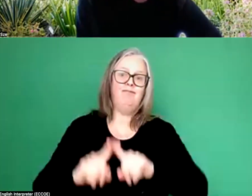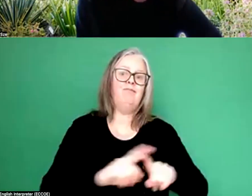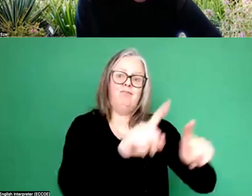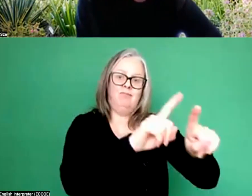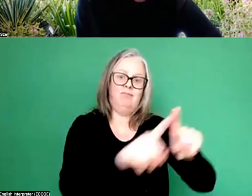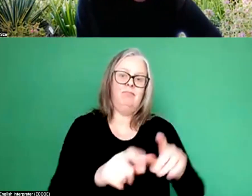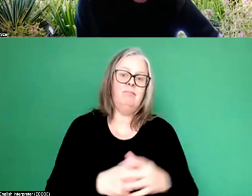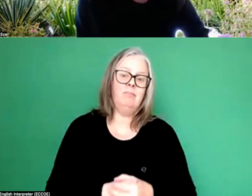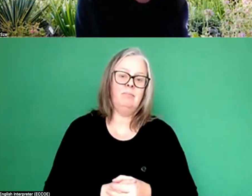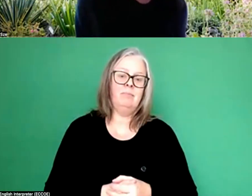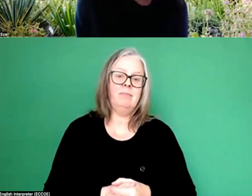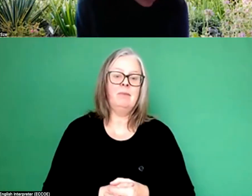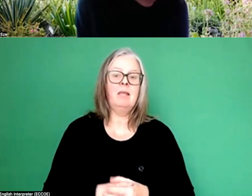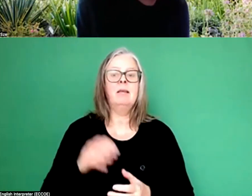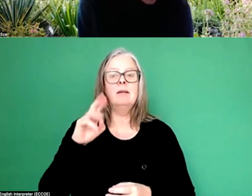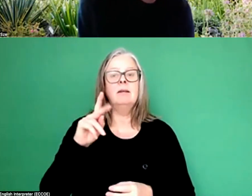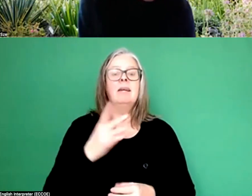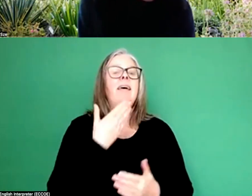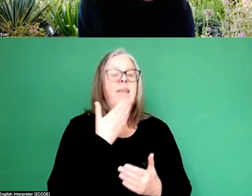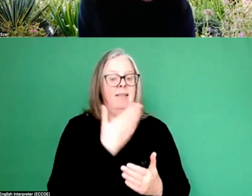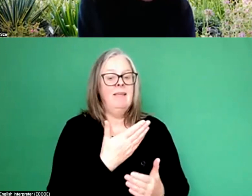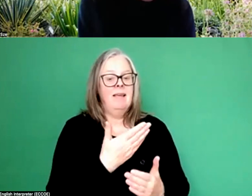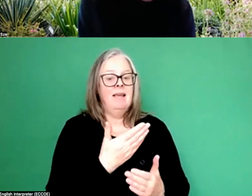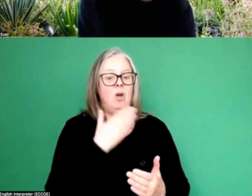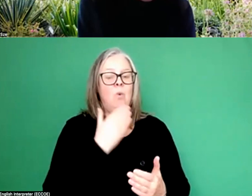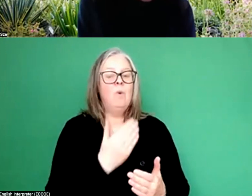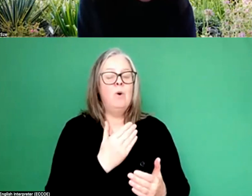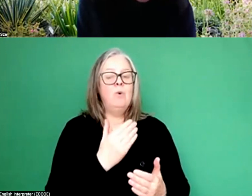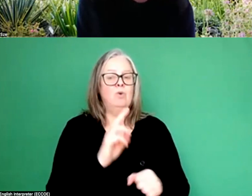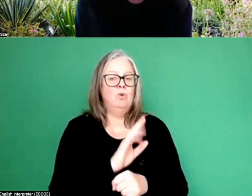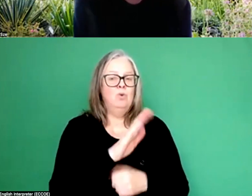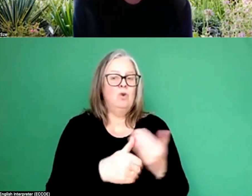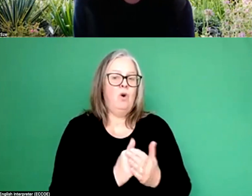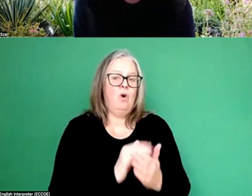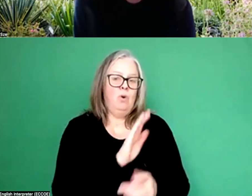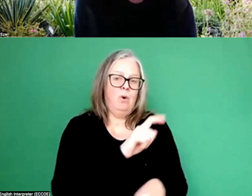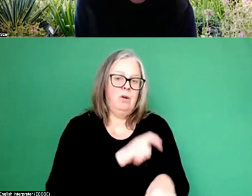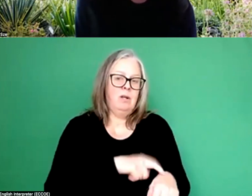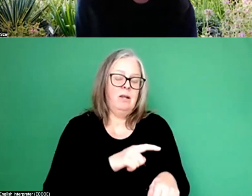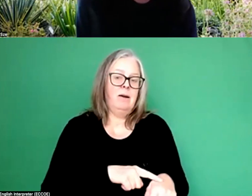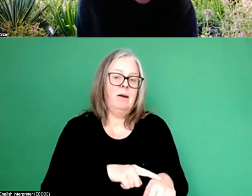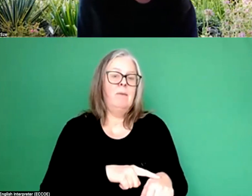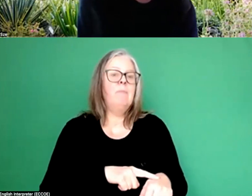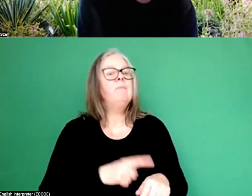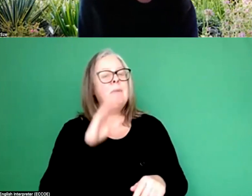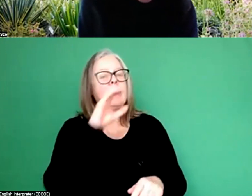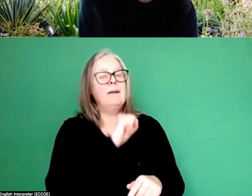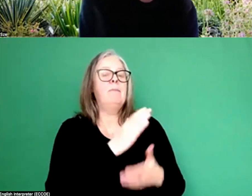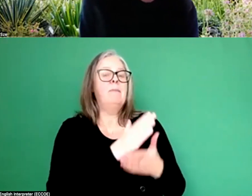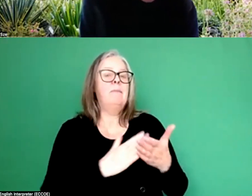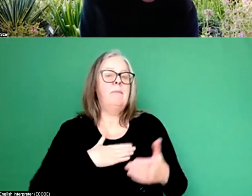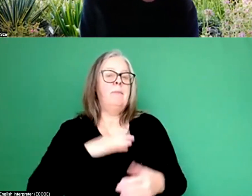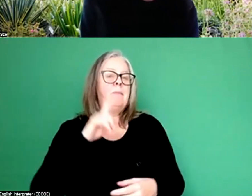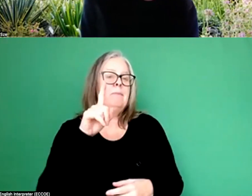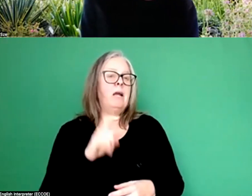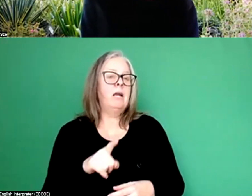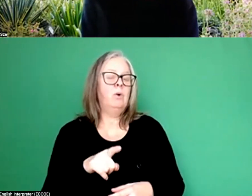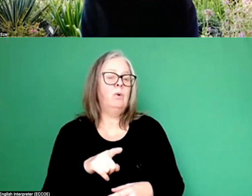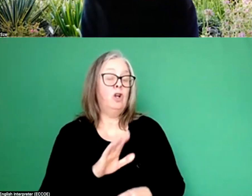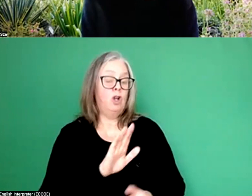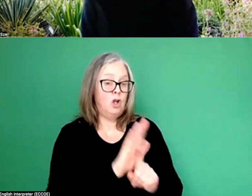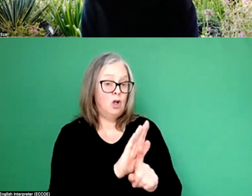Thanks very much. I won't take up much time. I guess part of what I'm asking is whether or not you think that, that our,